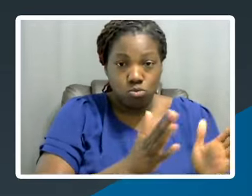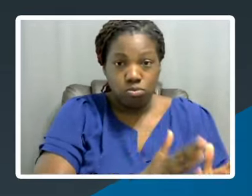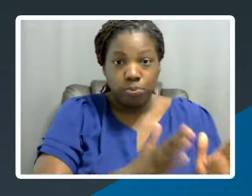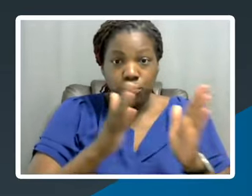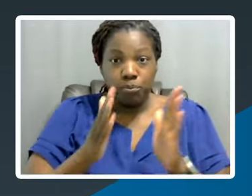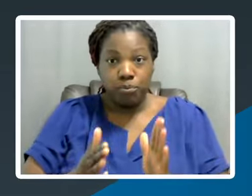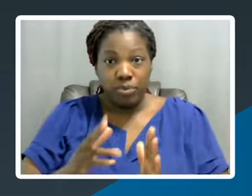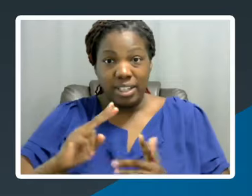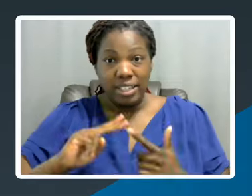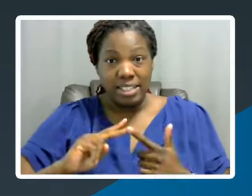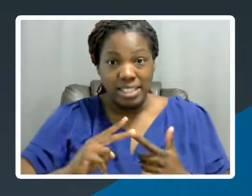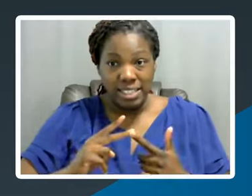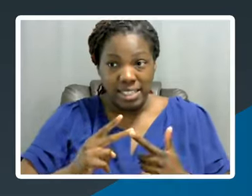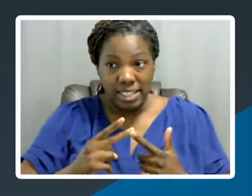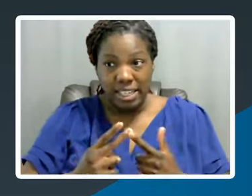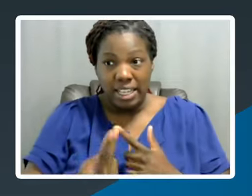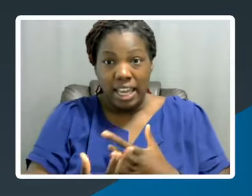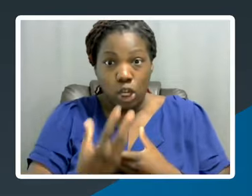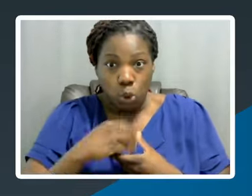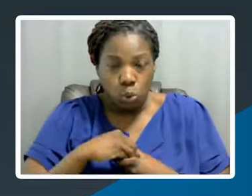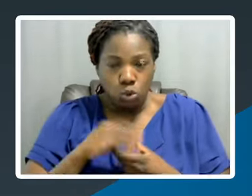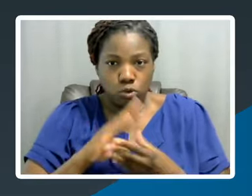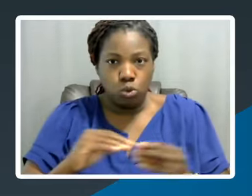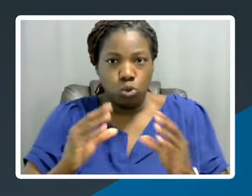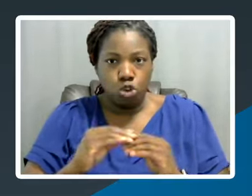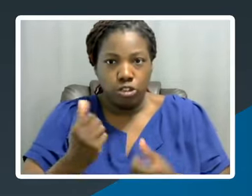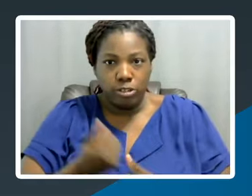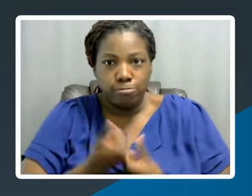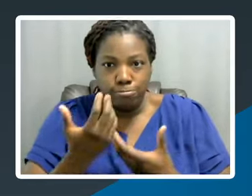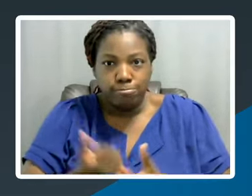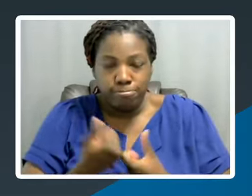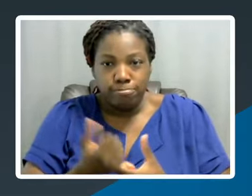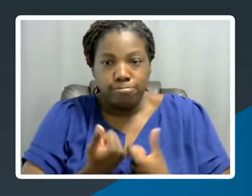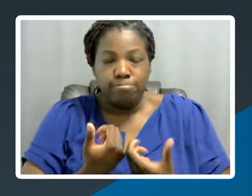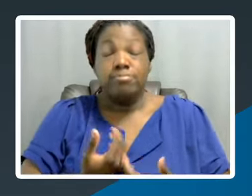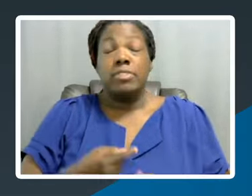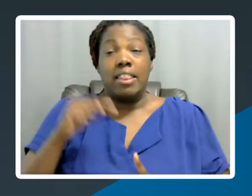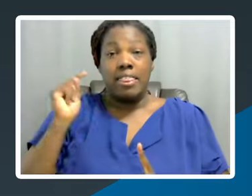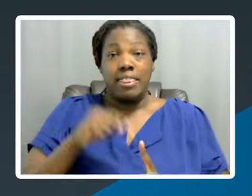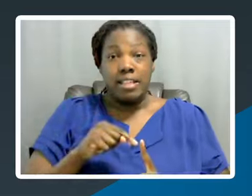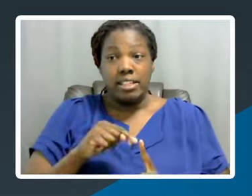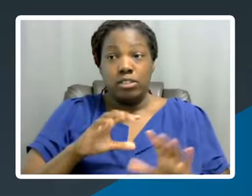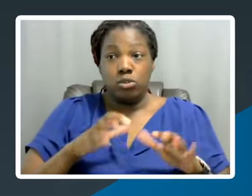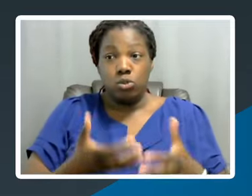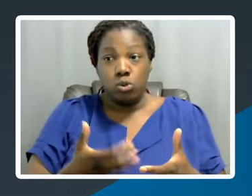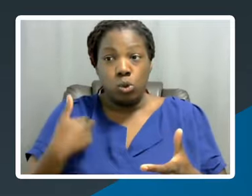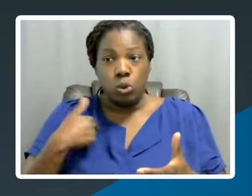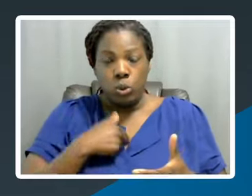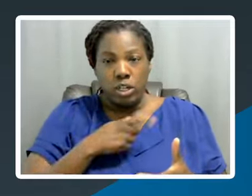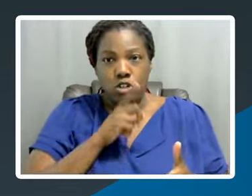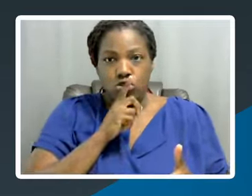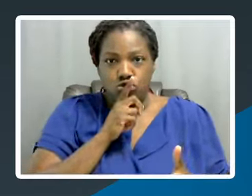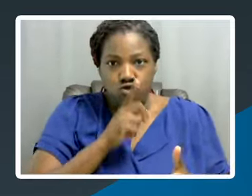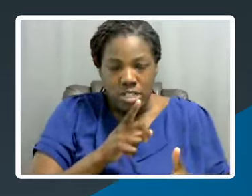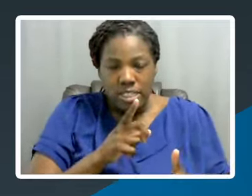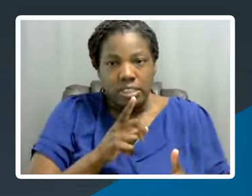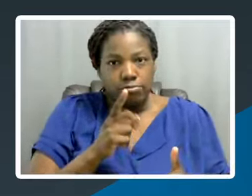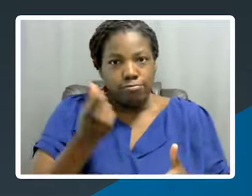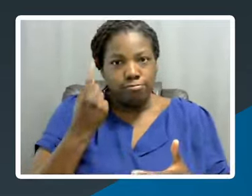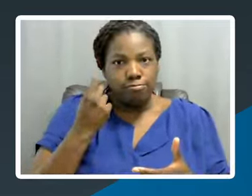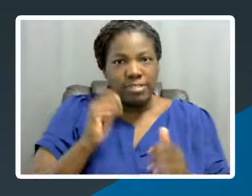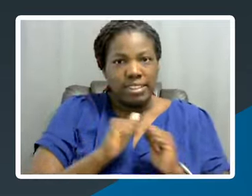on inclusive storytelling. And through this strand, we will really situate how the Smithsonian resources